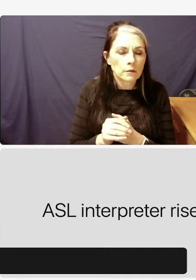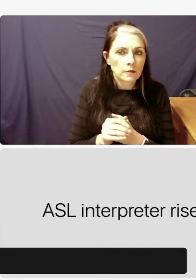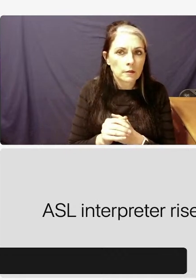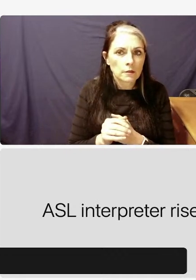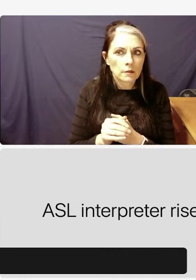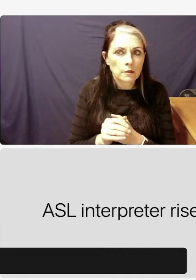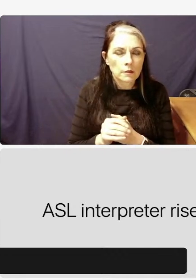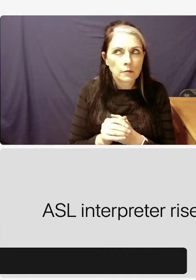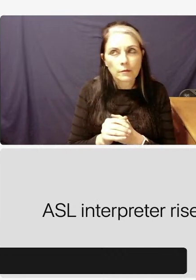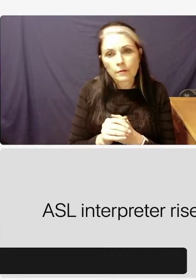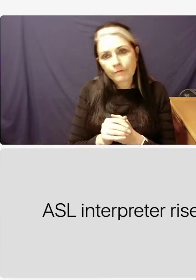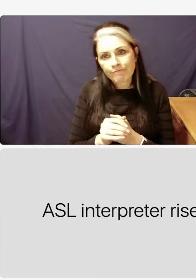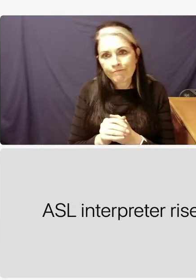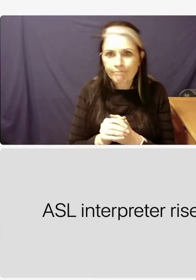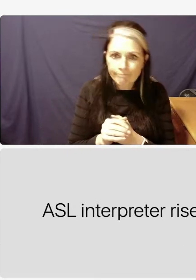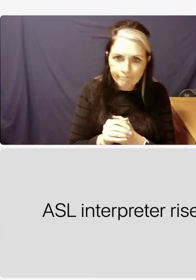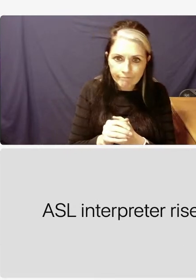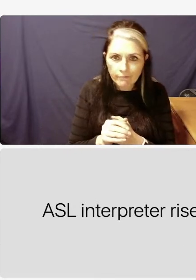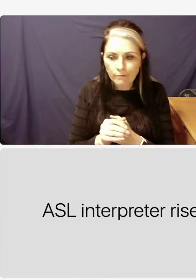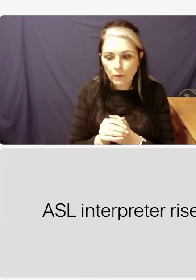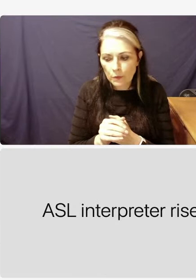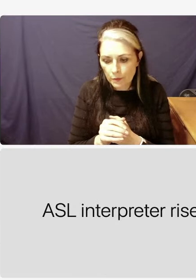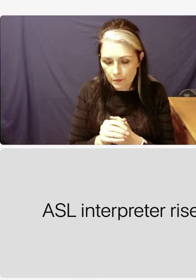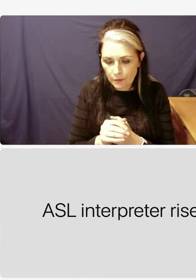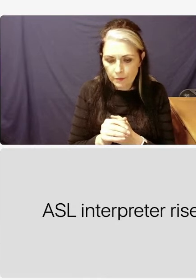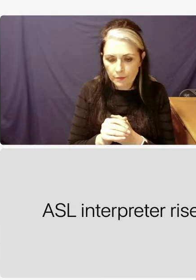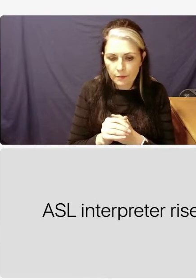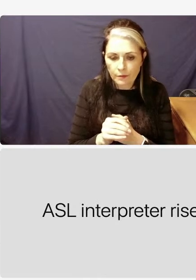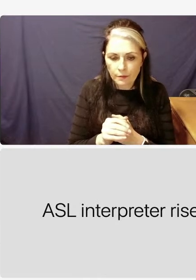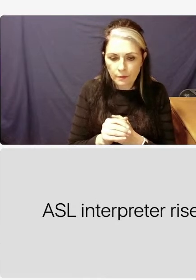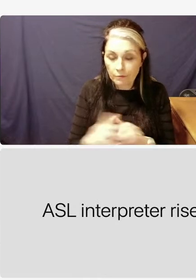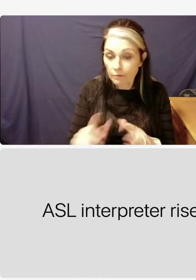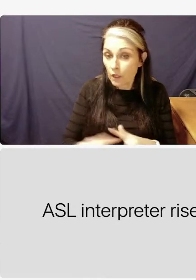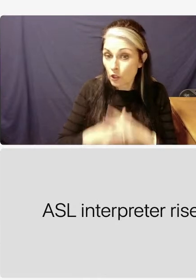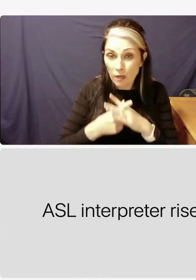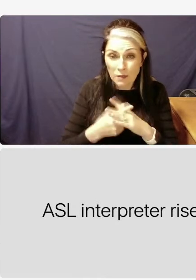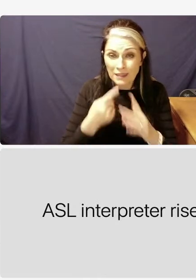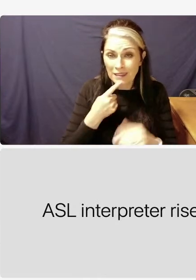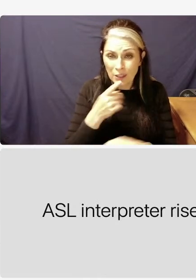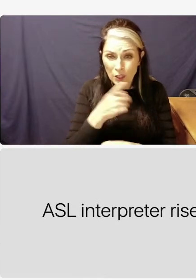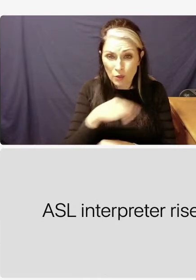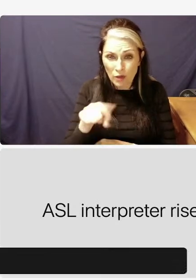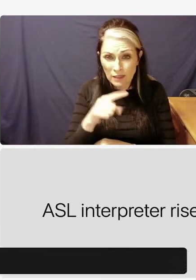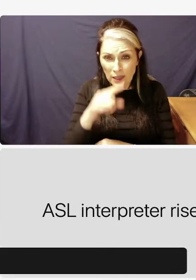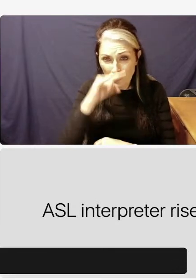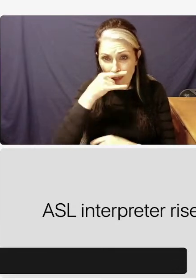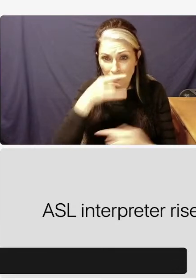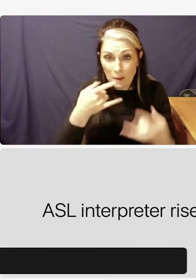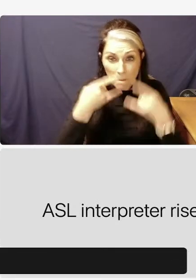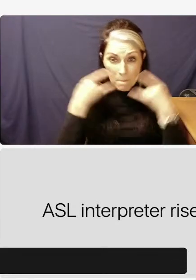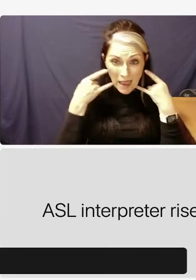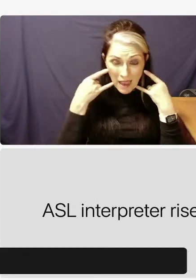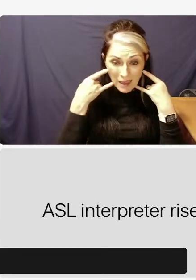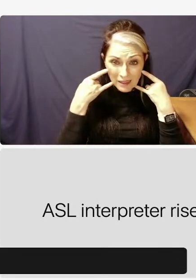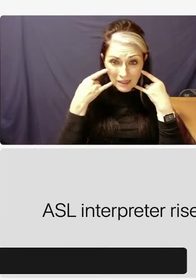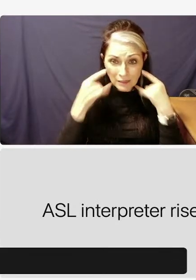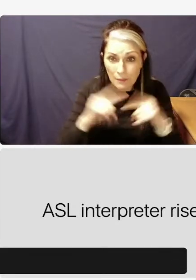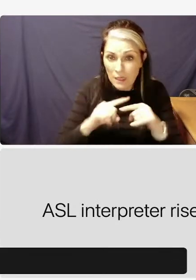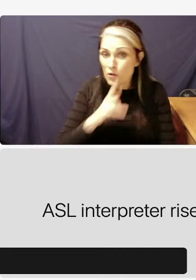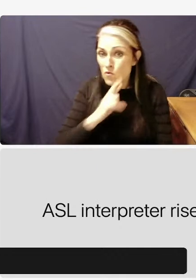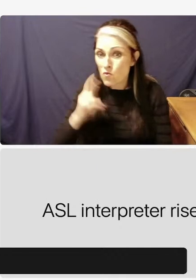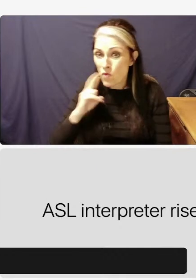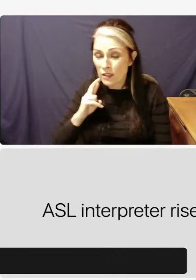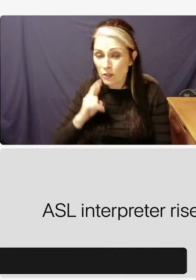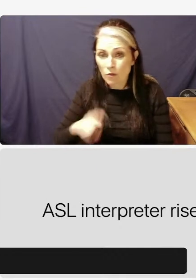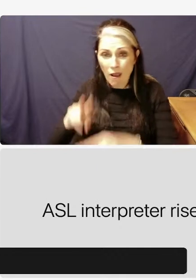i'm gonna uh i'm just gonna start by saying when you guys had the kids wearing masks but i could go to a restaurant and go sit at a